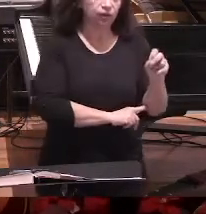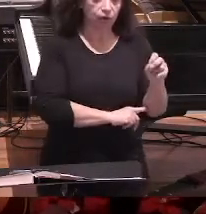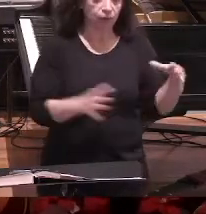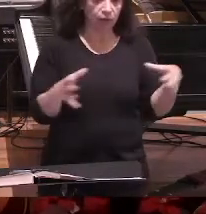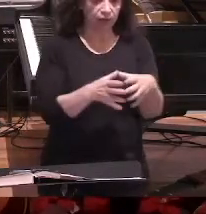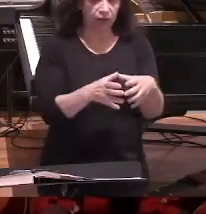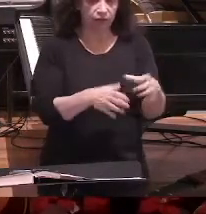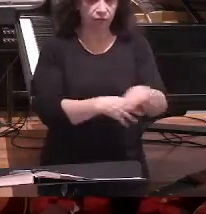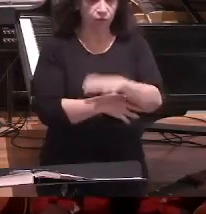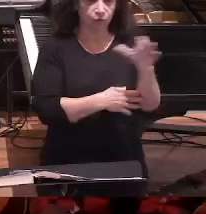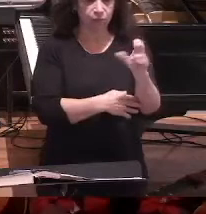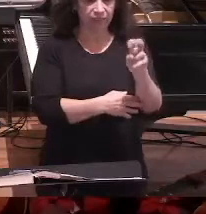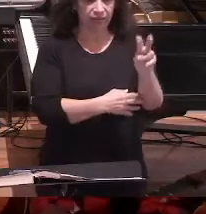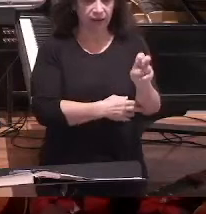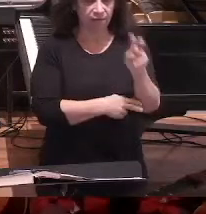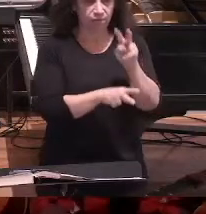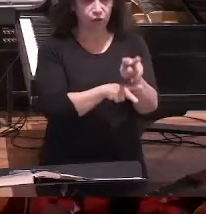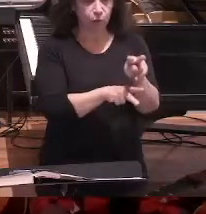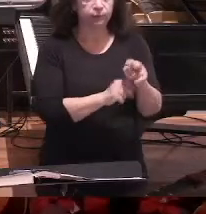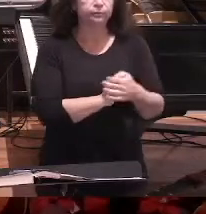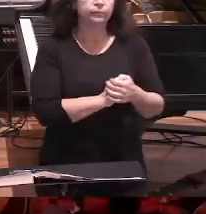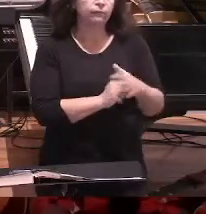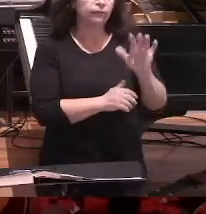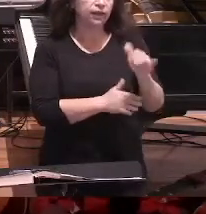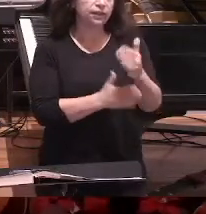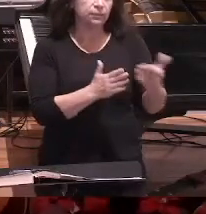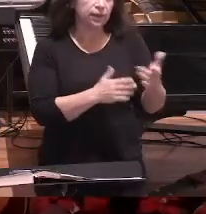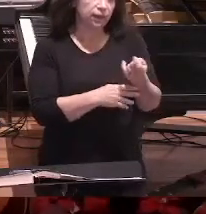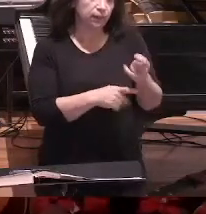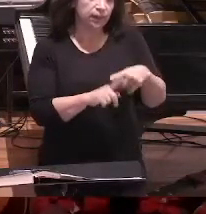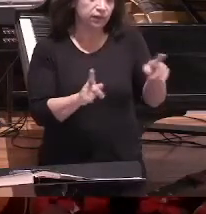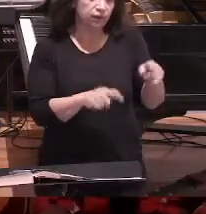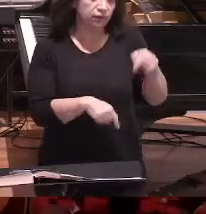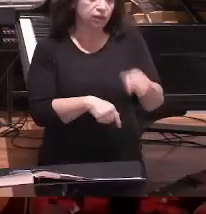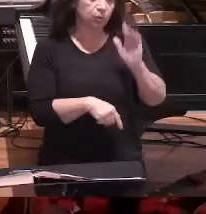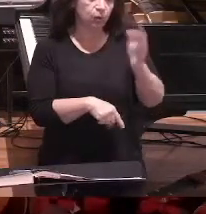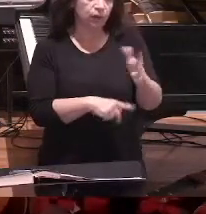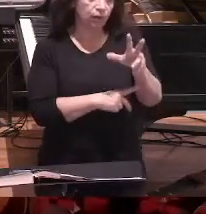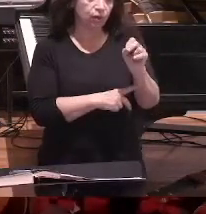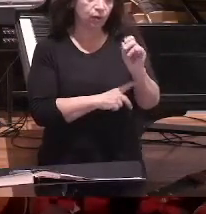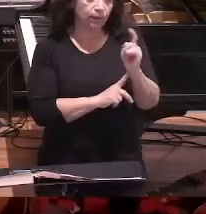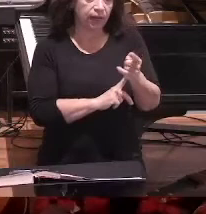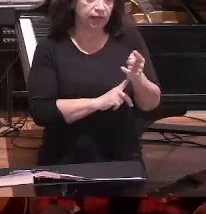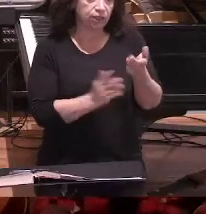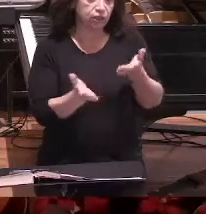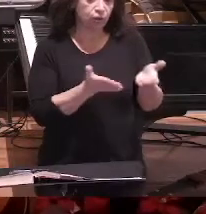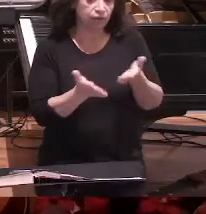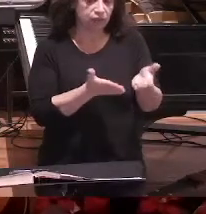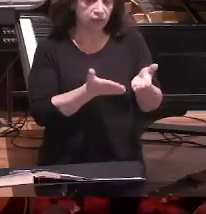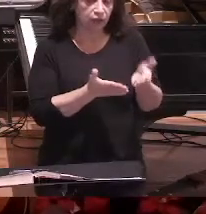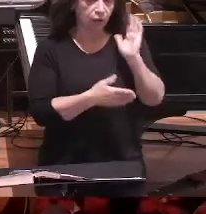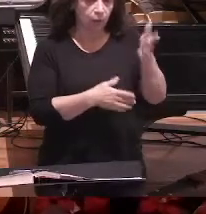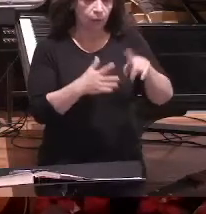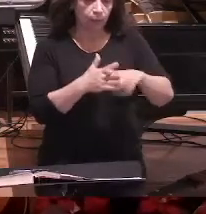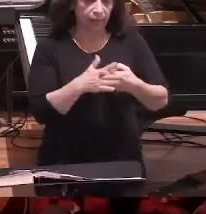for a Christmas Eve vigil, something, as I said, a little bit different. This will be a 30-minute service, and we will